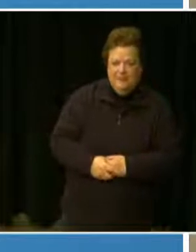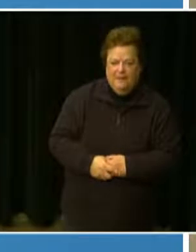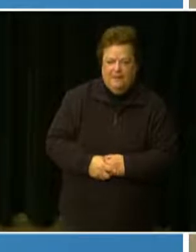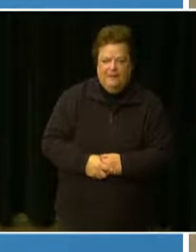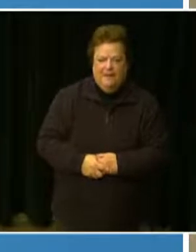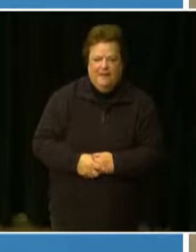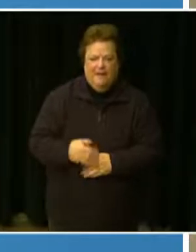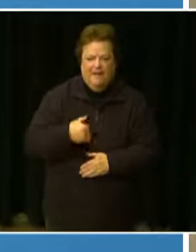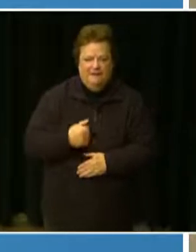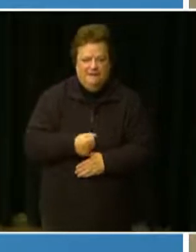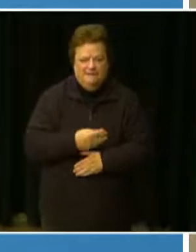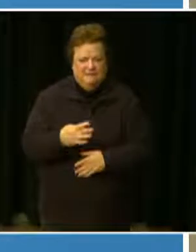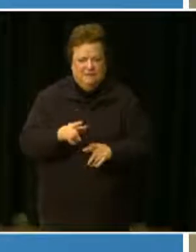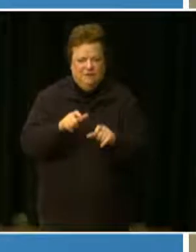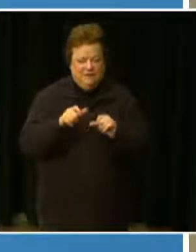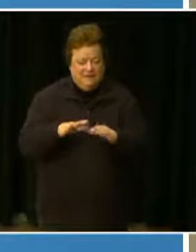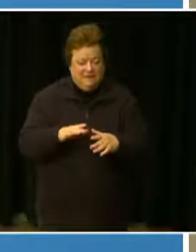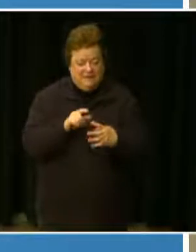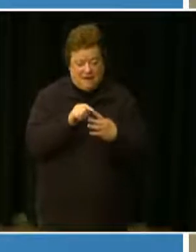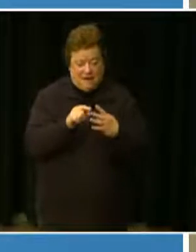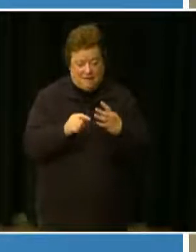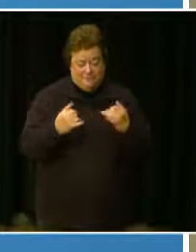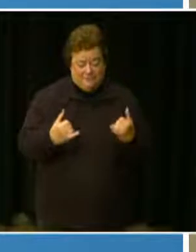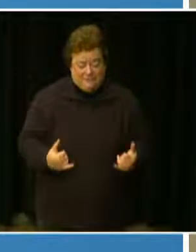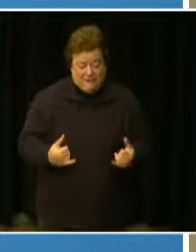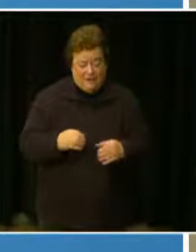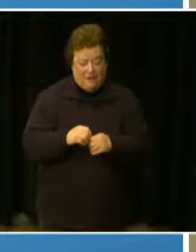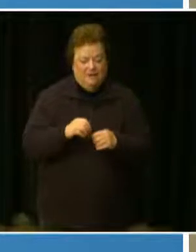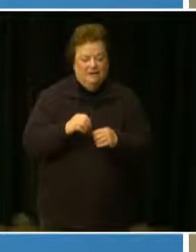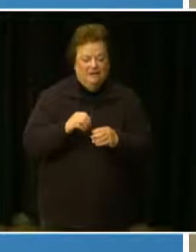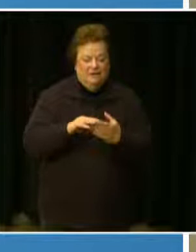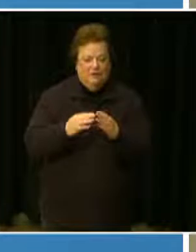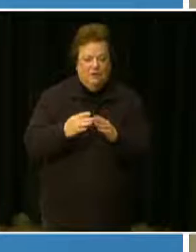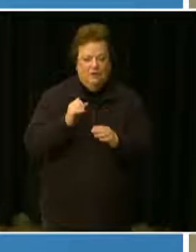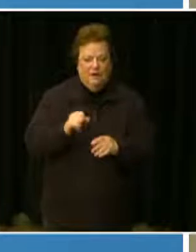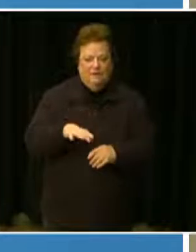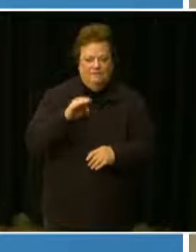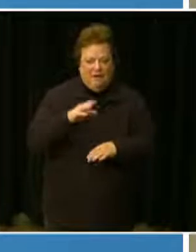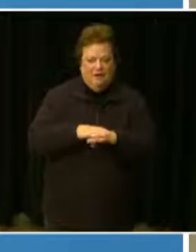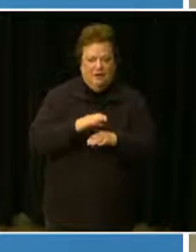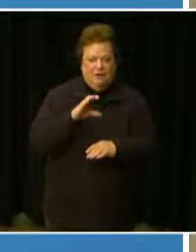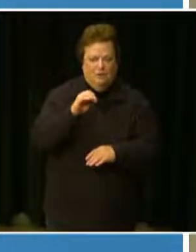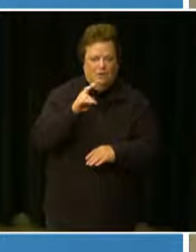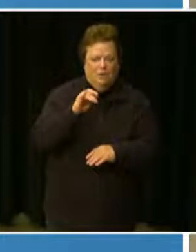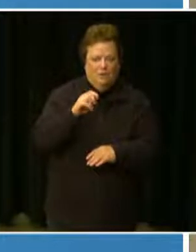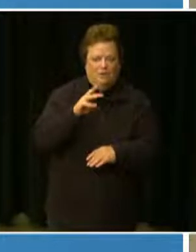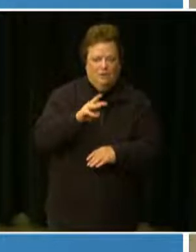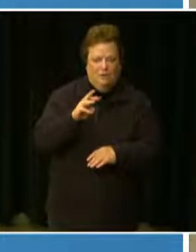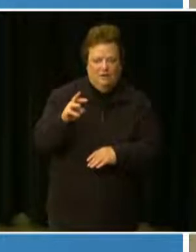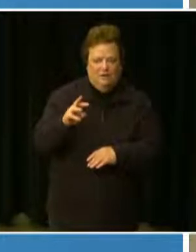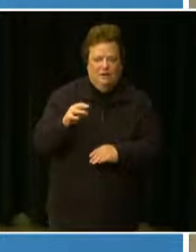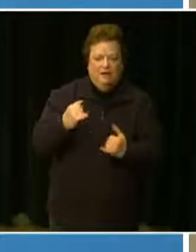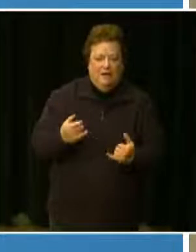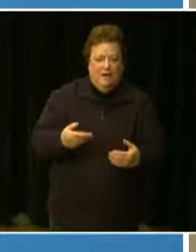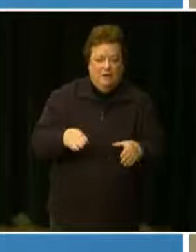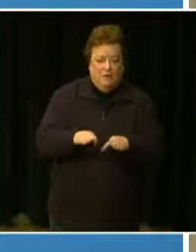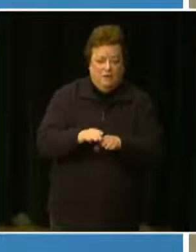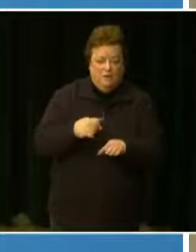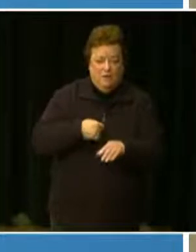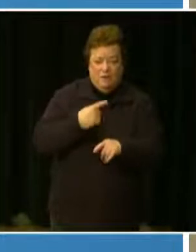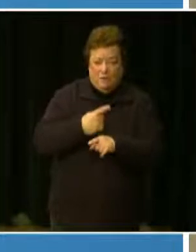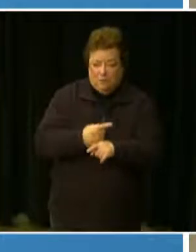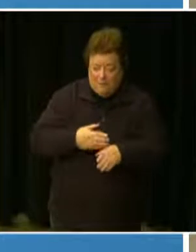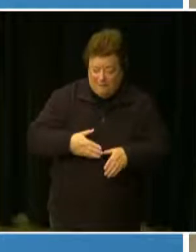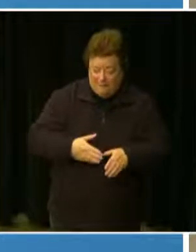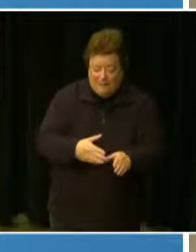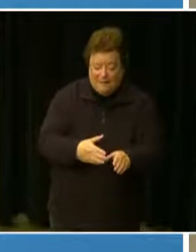There are several testing options in the community, and you can find them on the COVID website. In closing, we're on the right track,